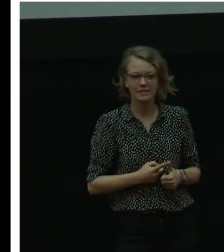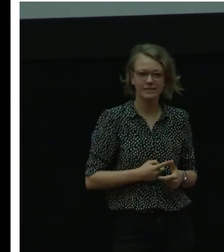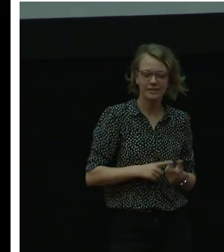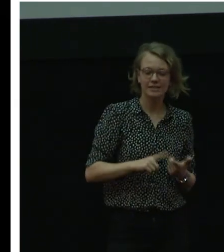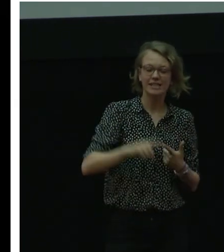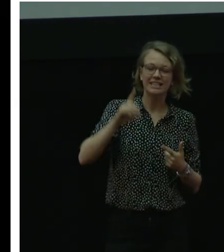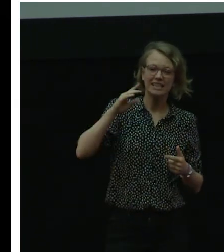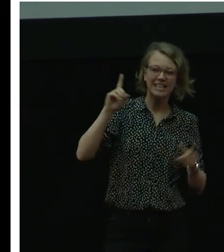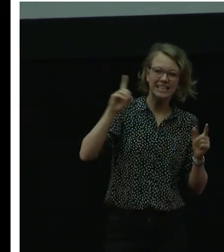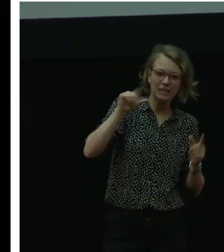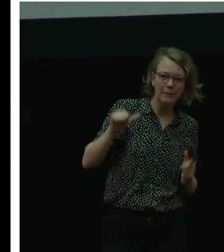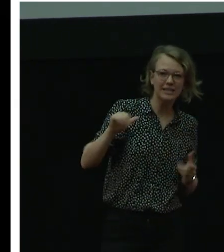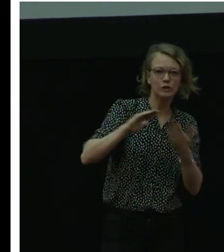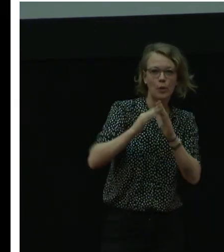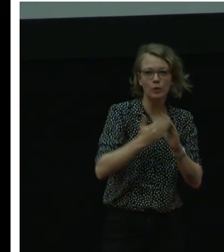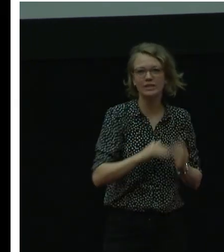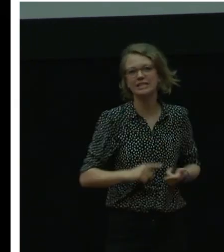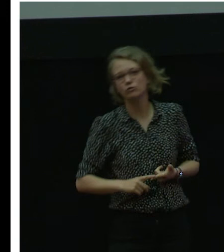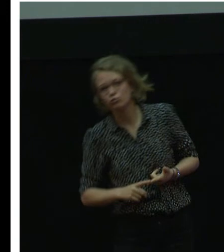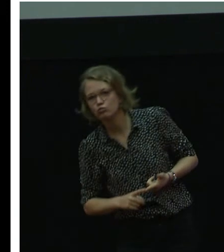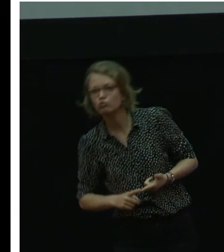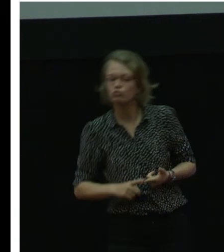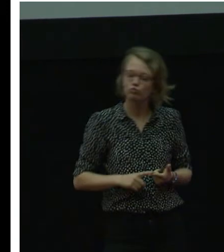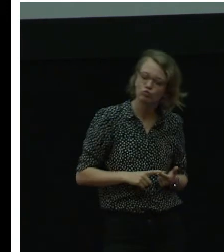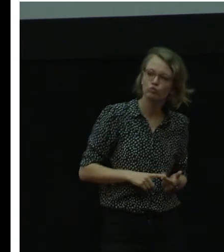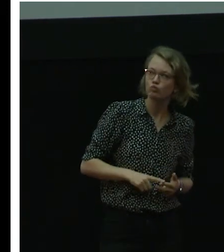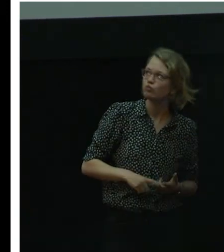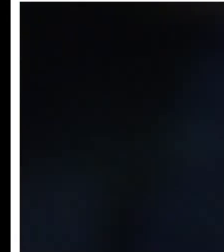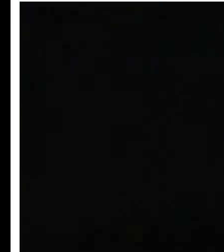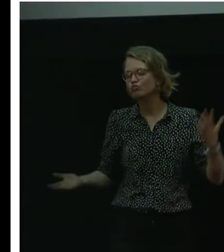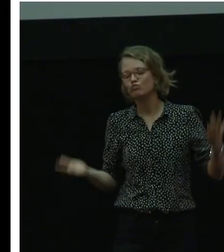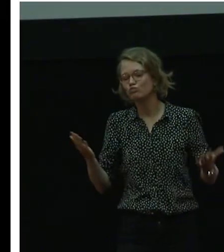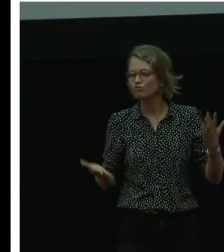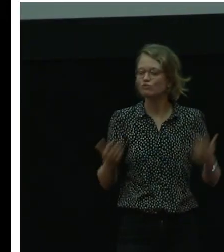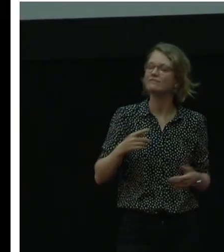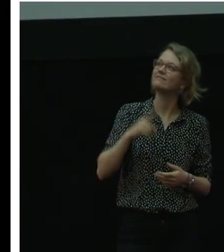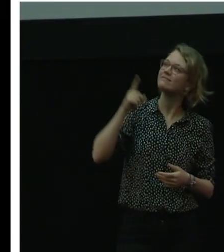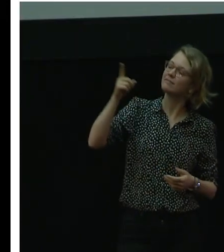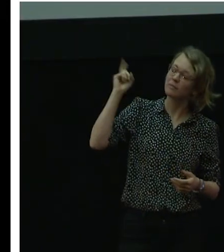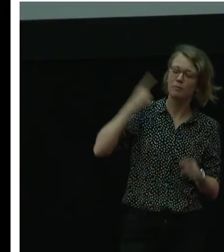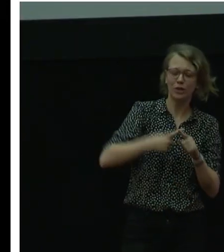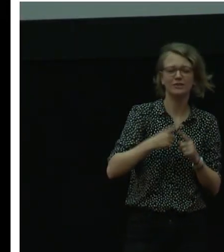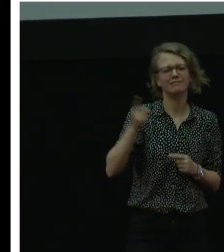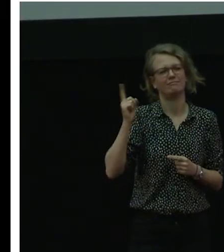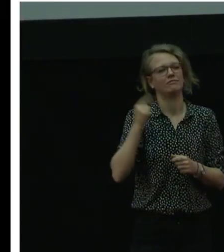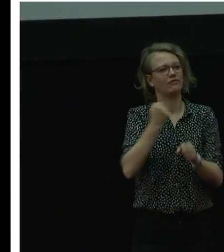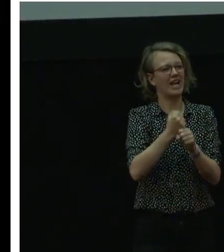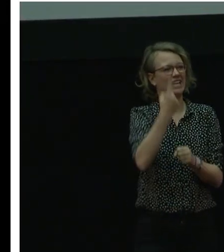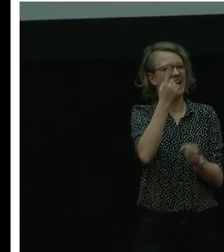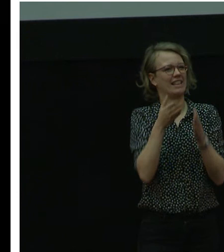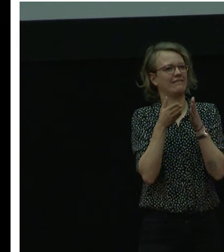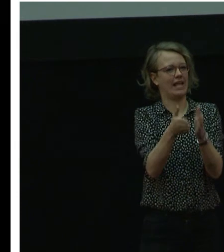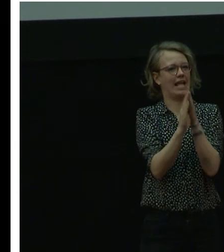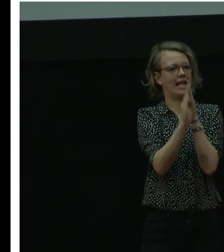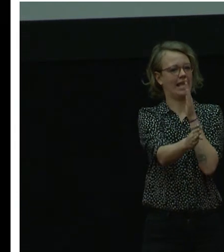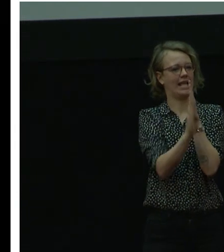and mute, and they also say the disabled community or the disability community. And